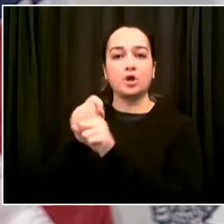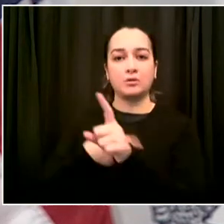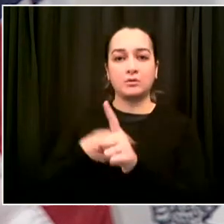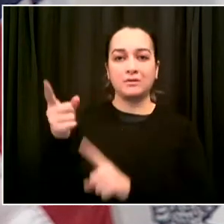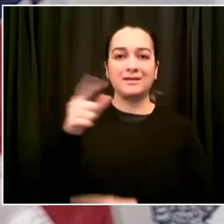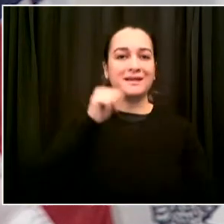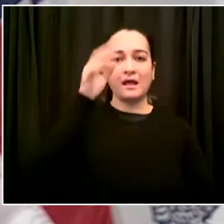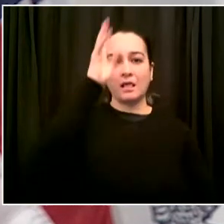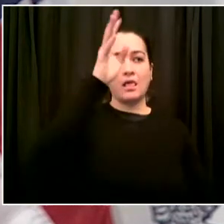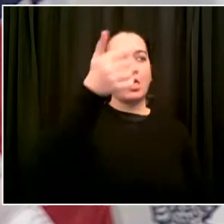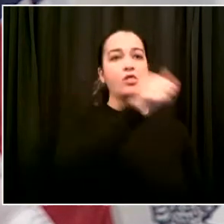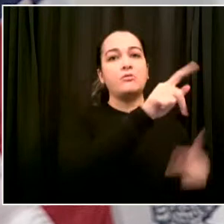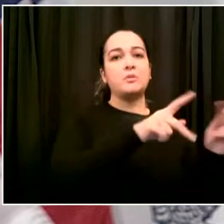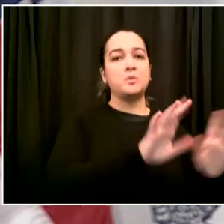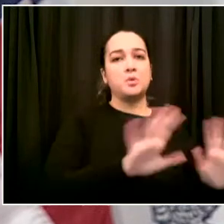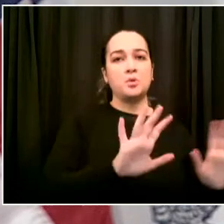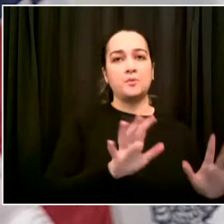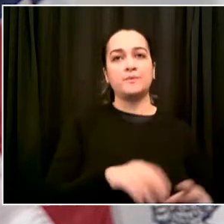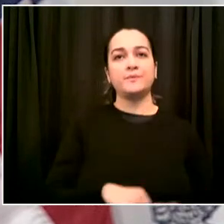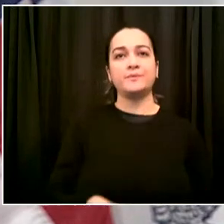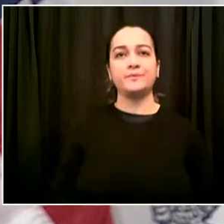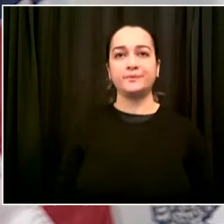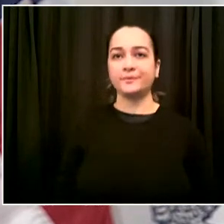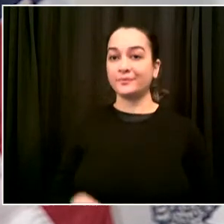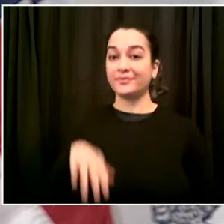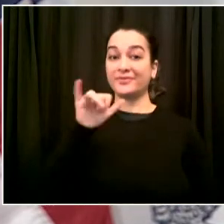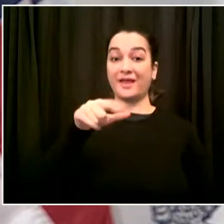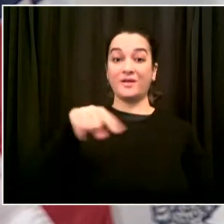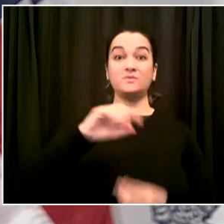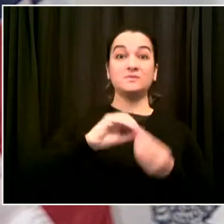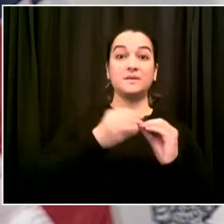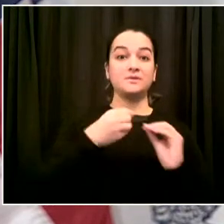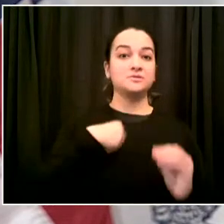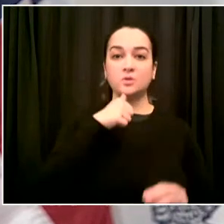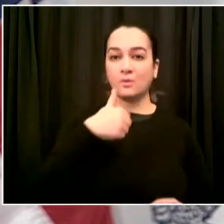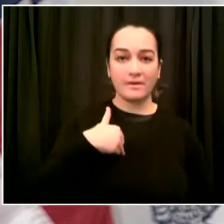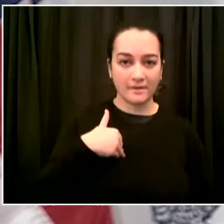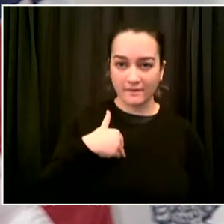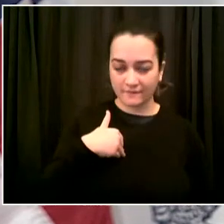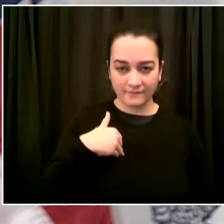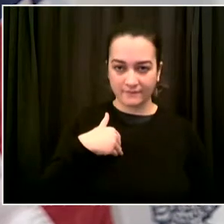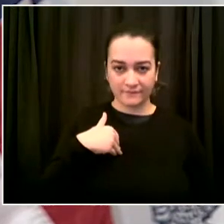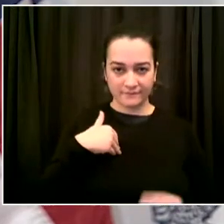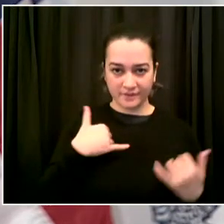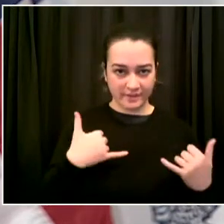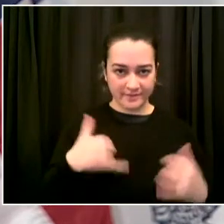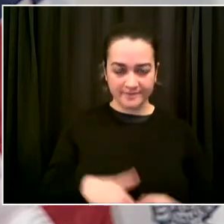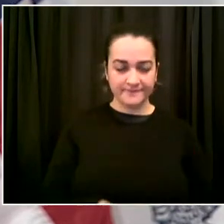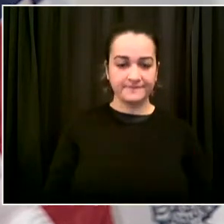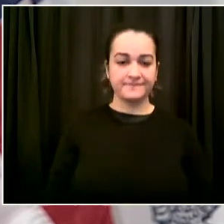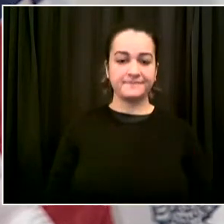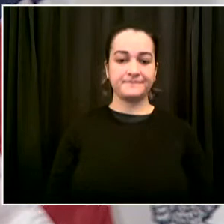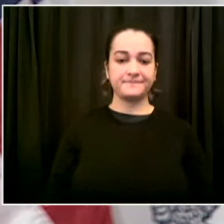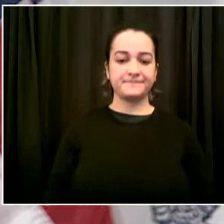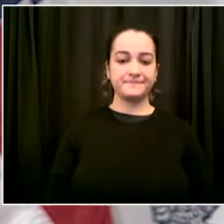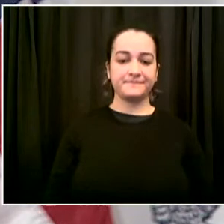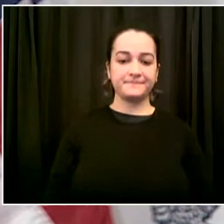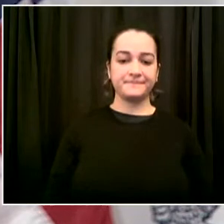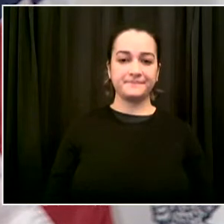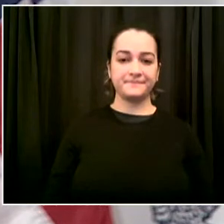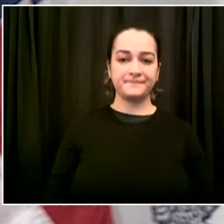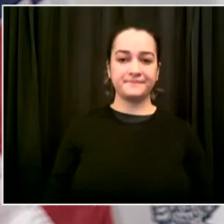sure. Go ahead, Nolan. And secondly, just to follow up on the questions about vaccines and who is getting